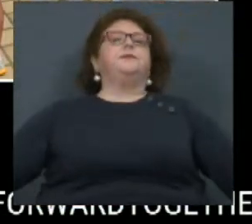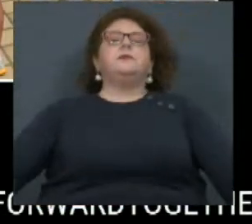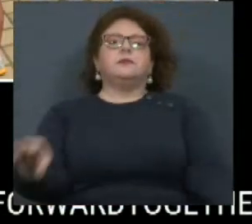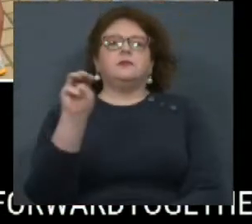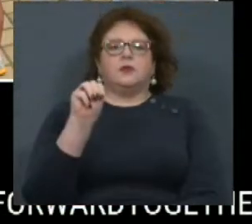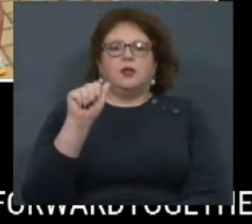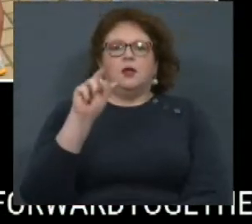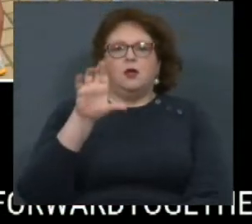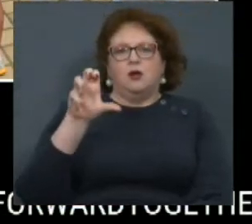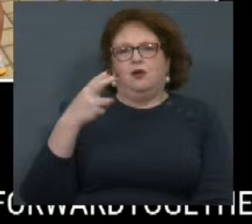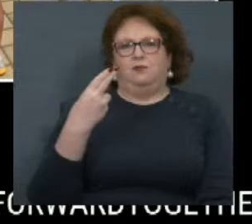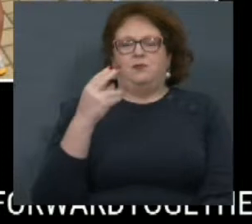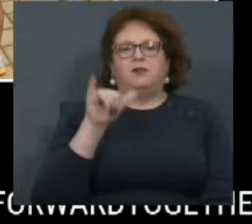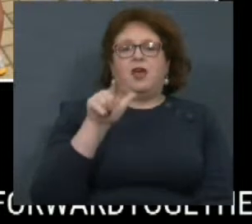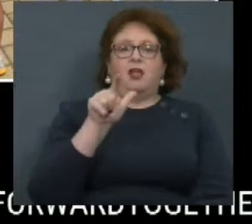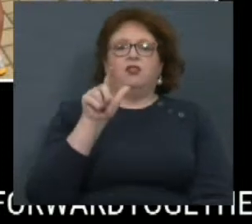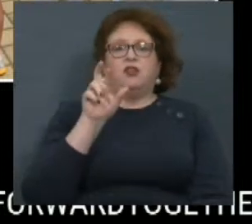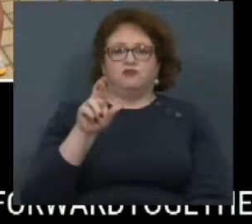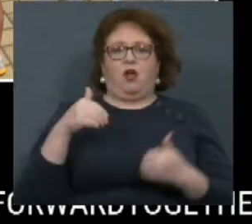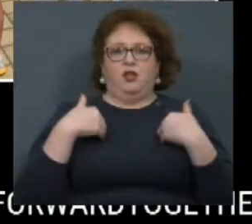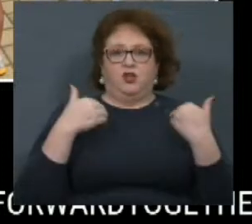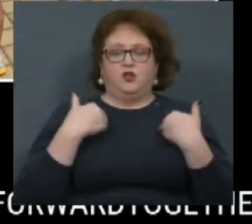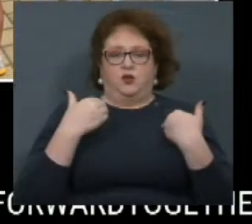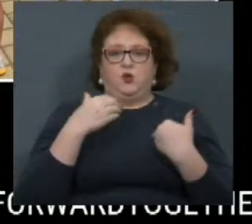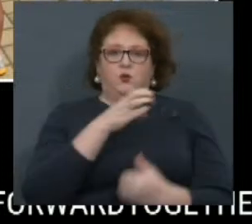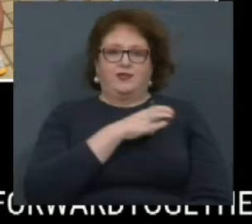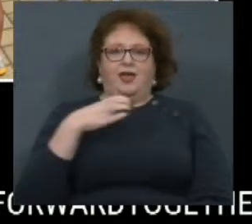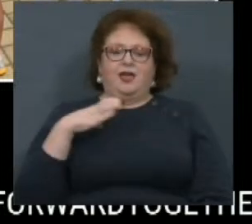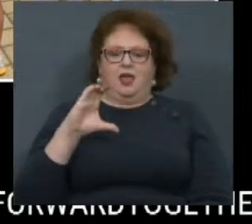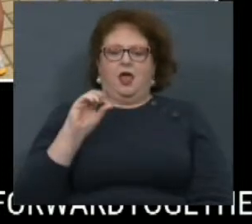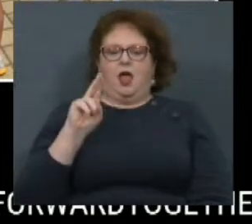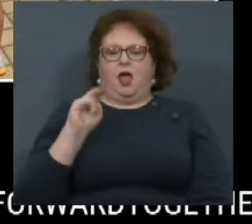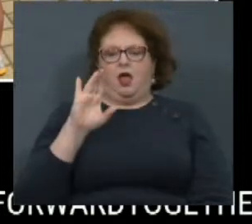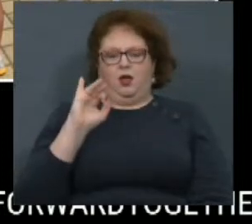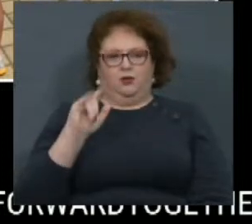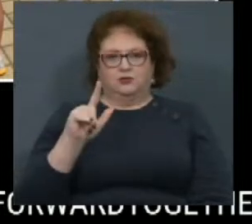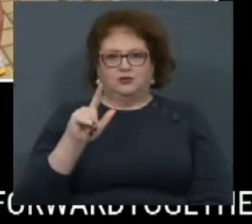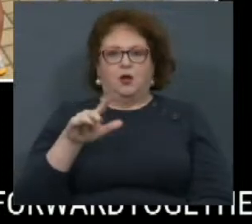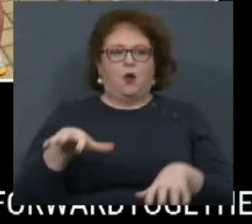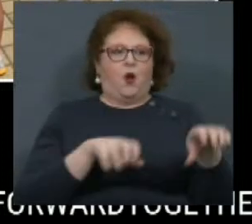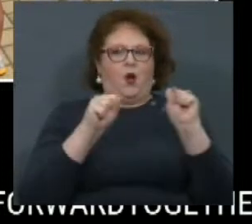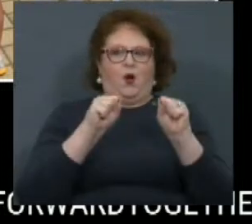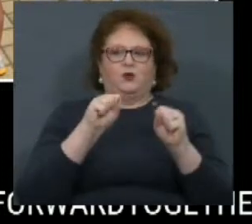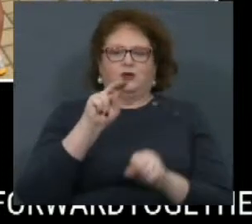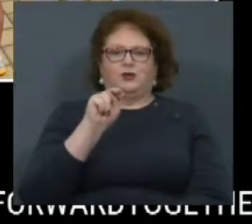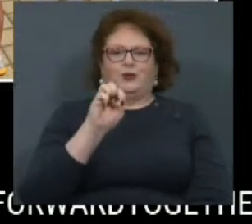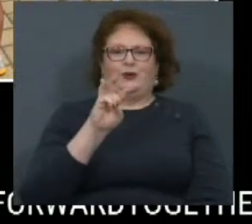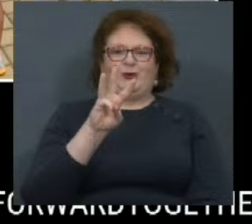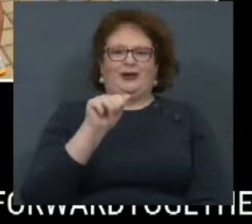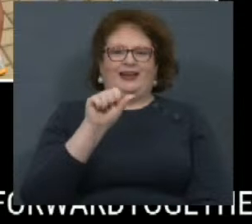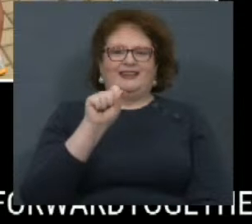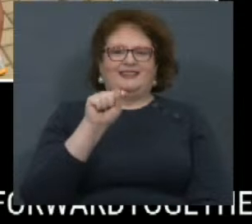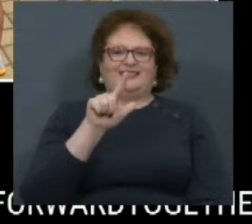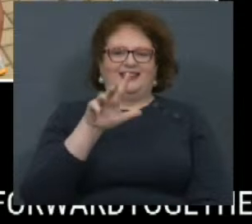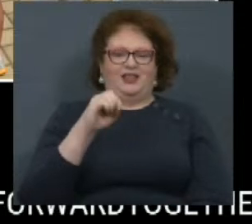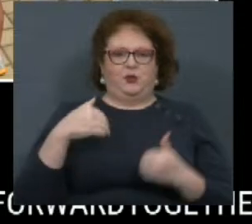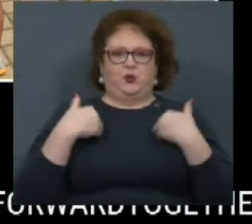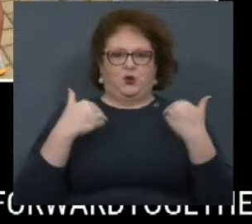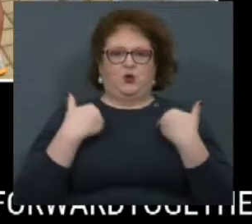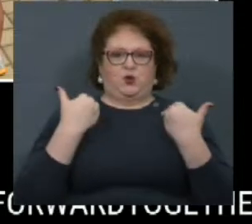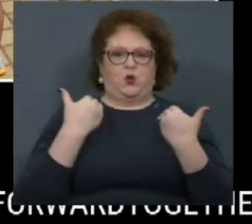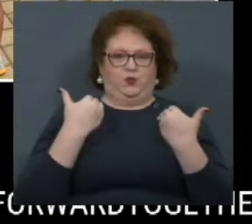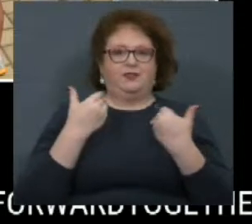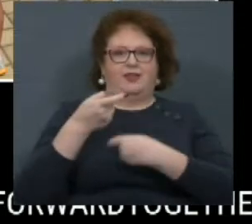Mayor's Youth Council and our commission hosted the Newcastle Youth Exchange, and they learned about our city